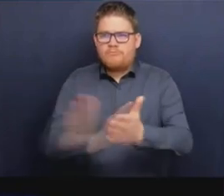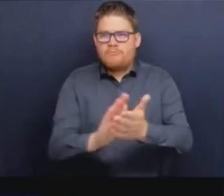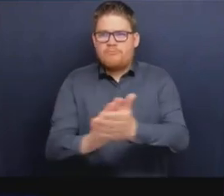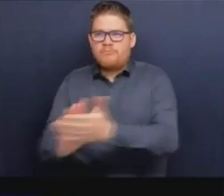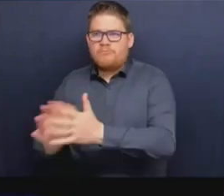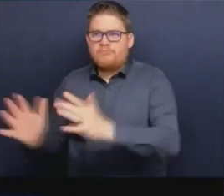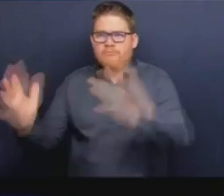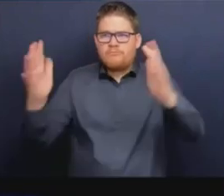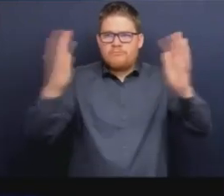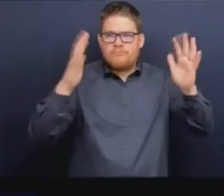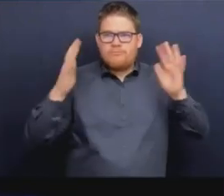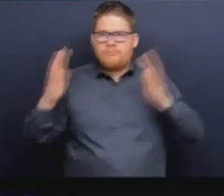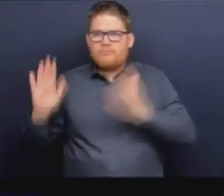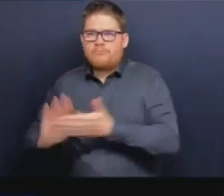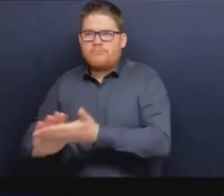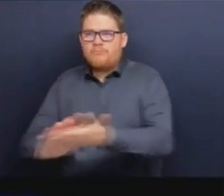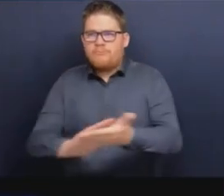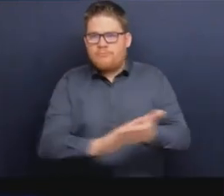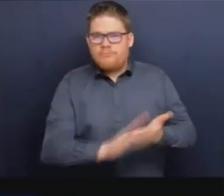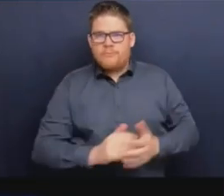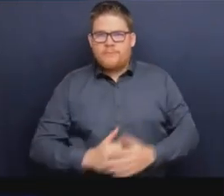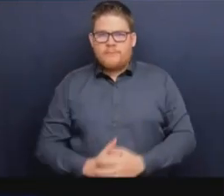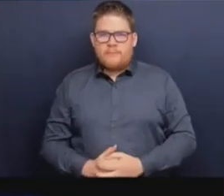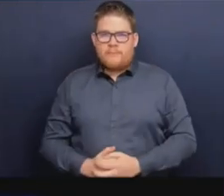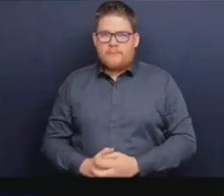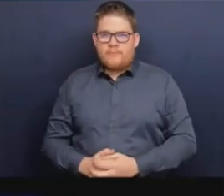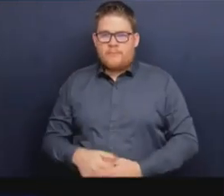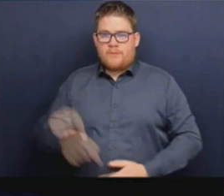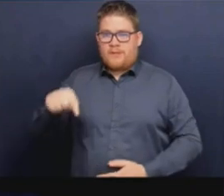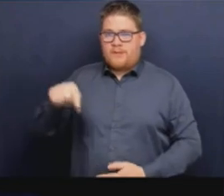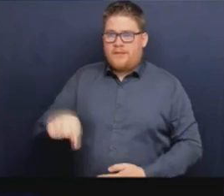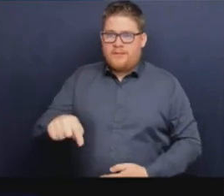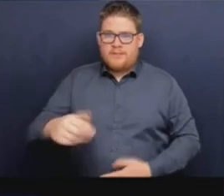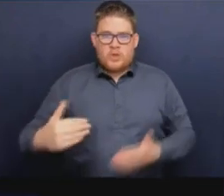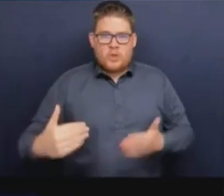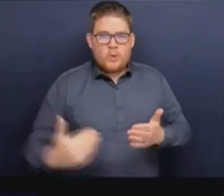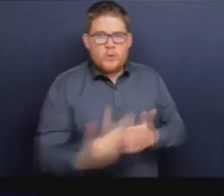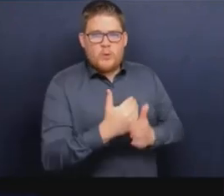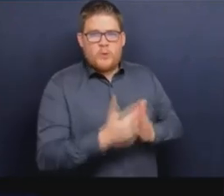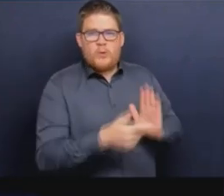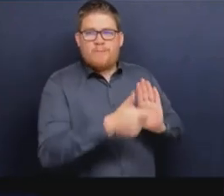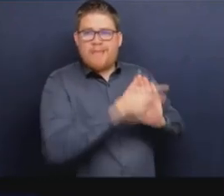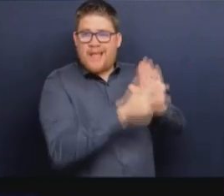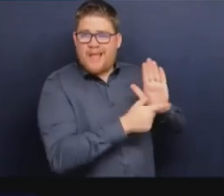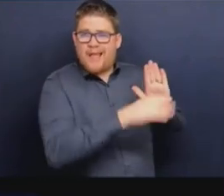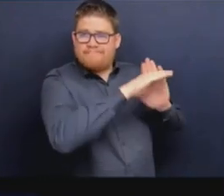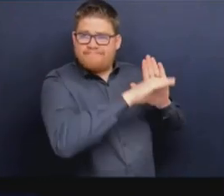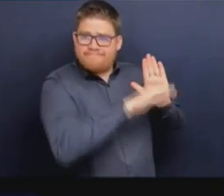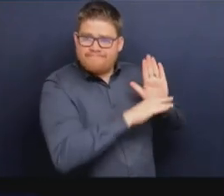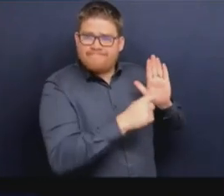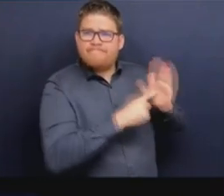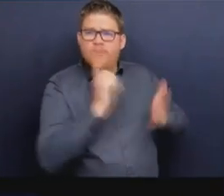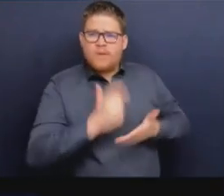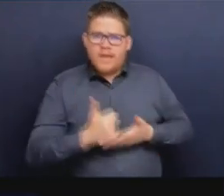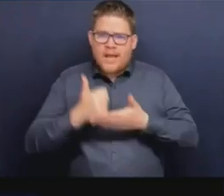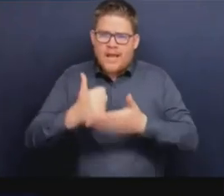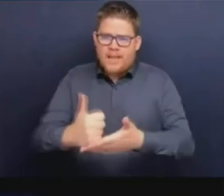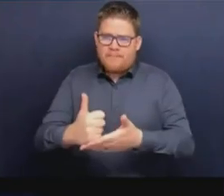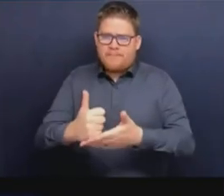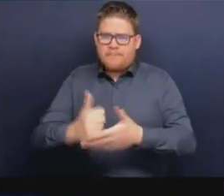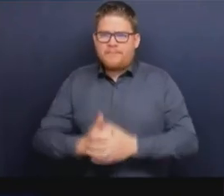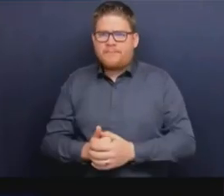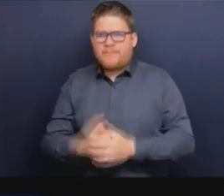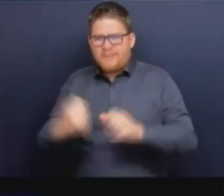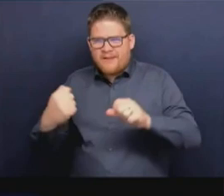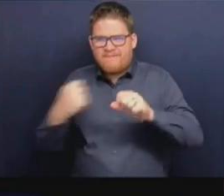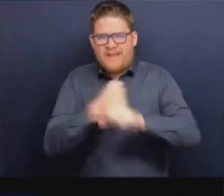This new act will help us to combat systemic racism and to make government systems and programs better